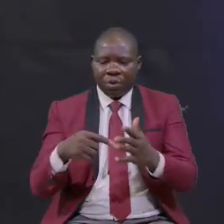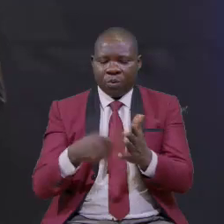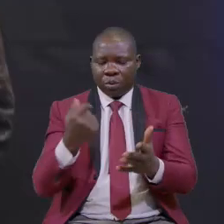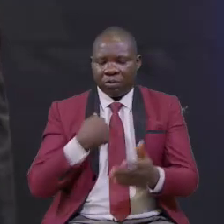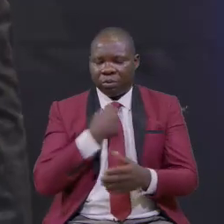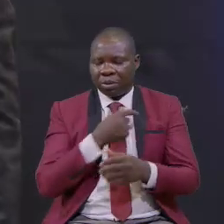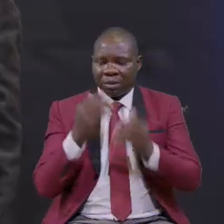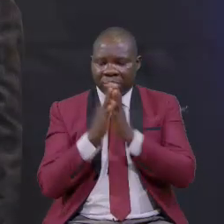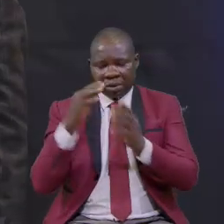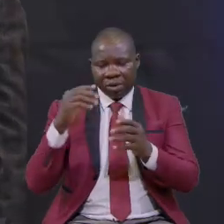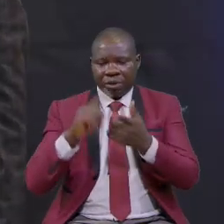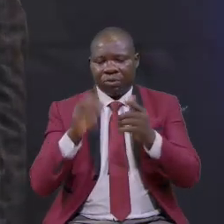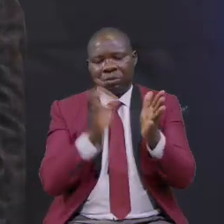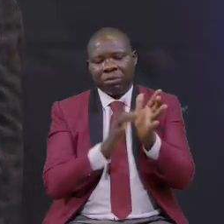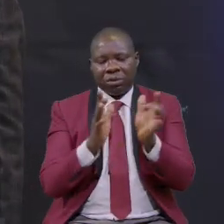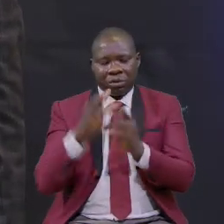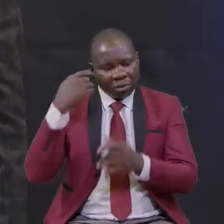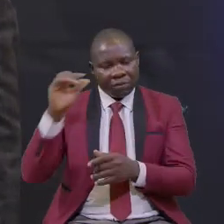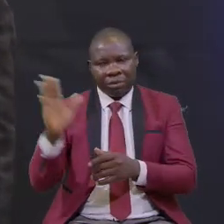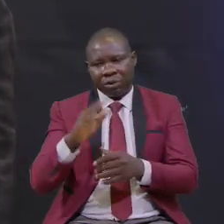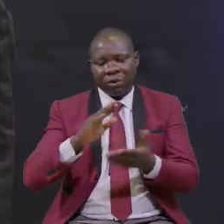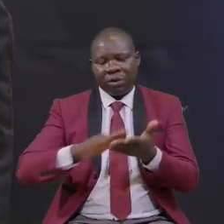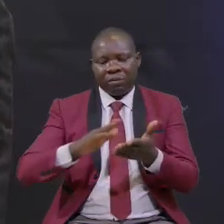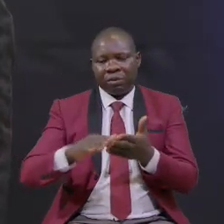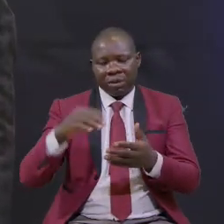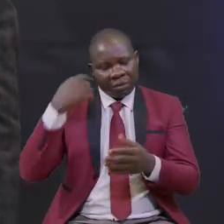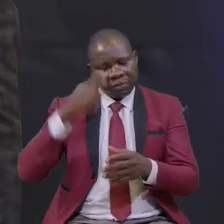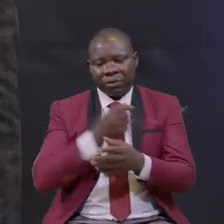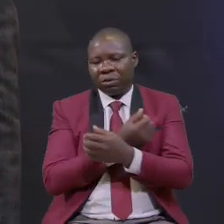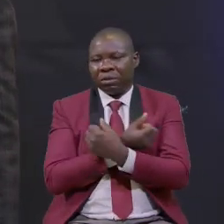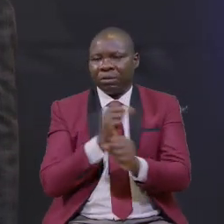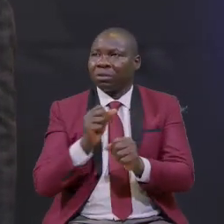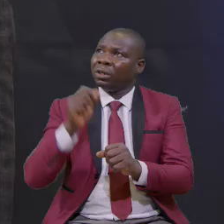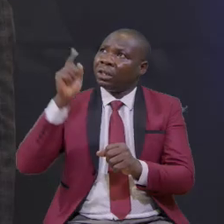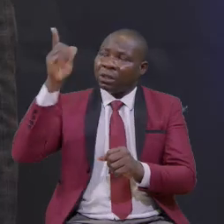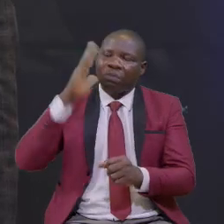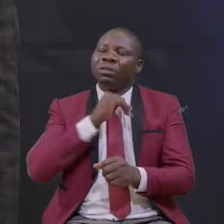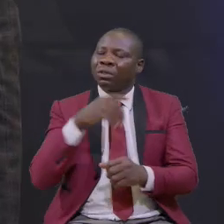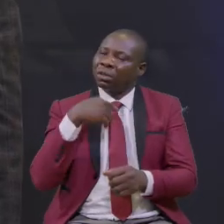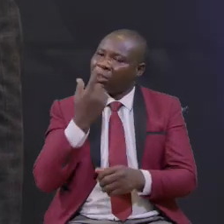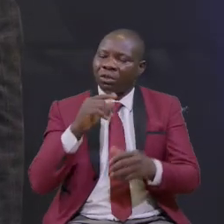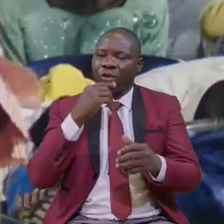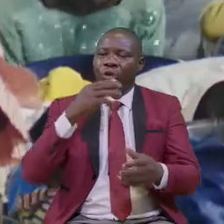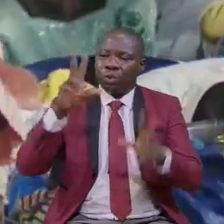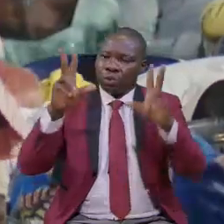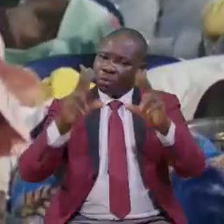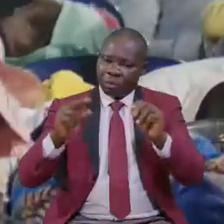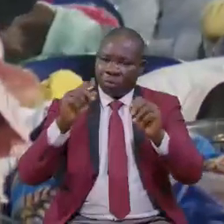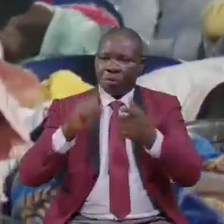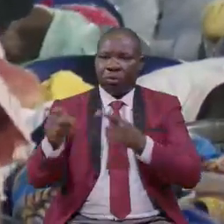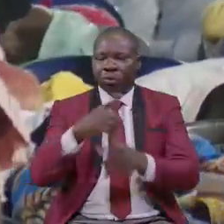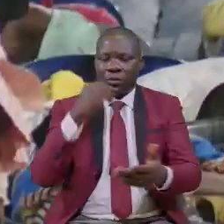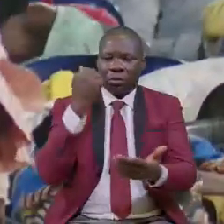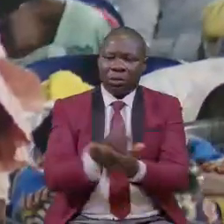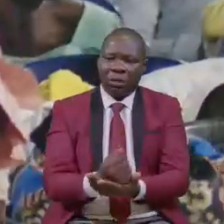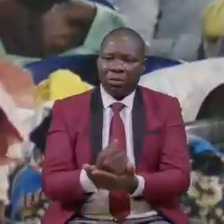freedom, salvation, he will not say no to you. Say amen.